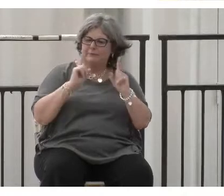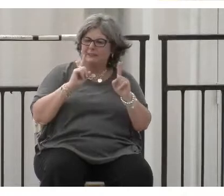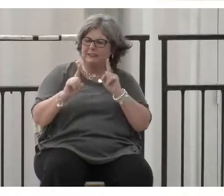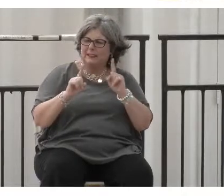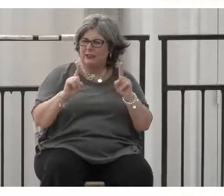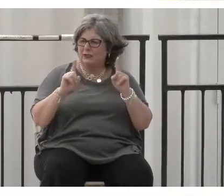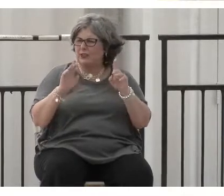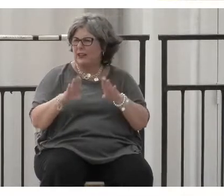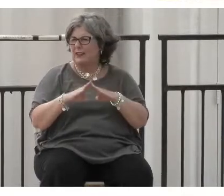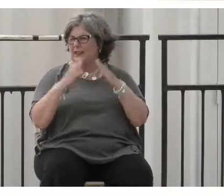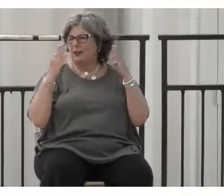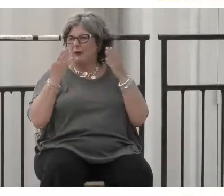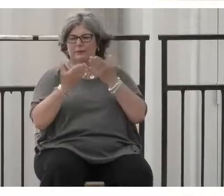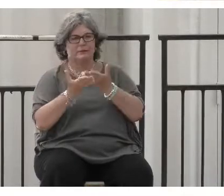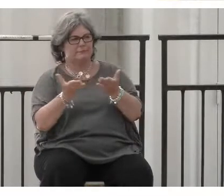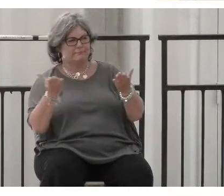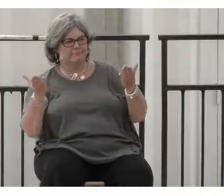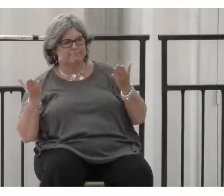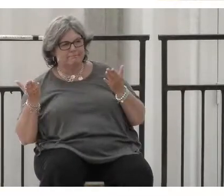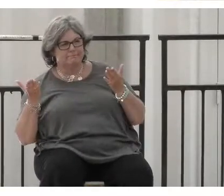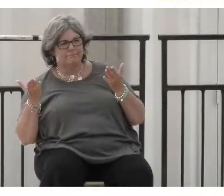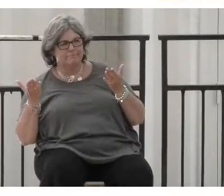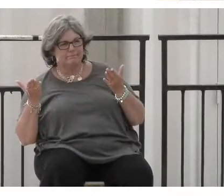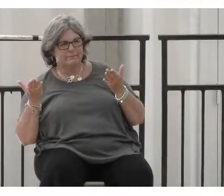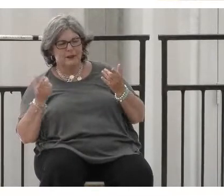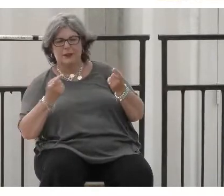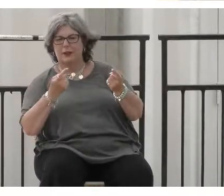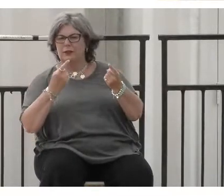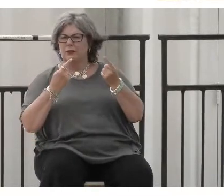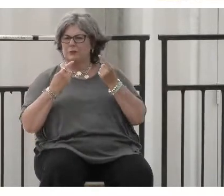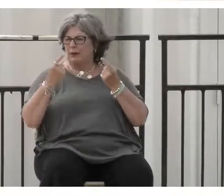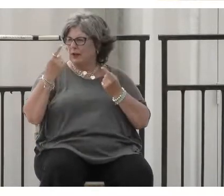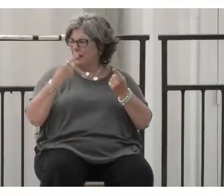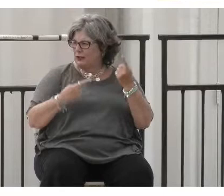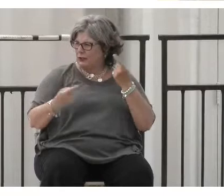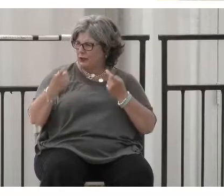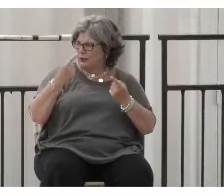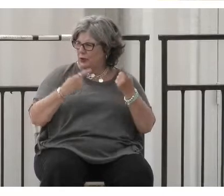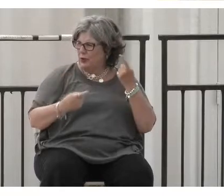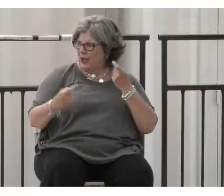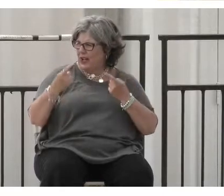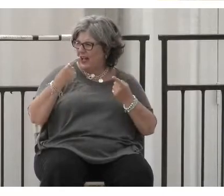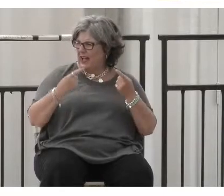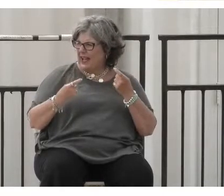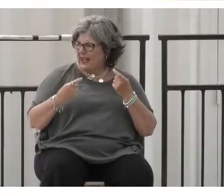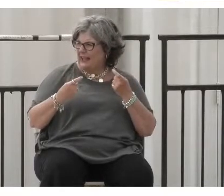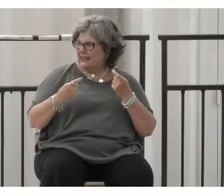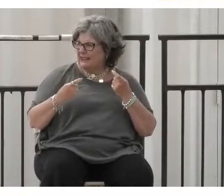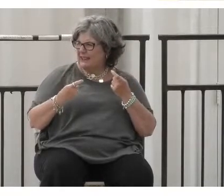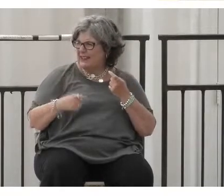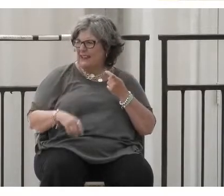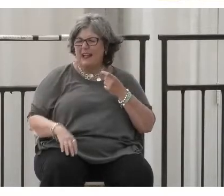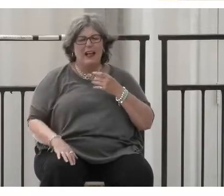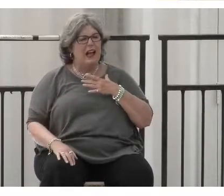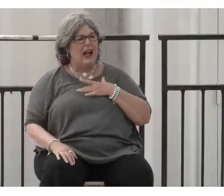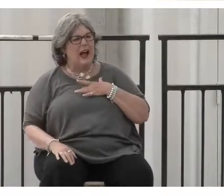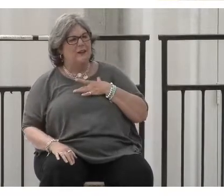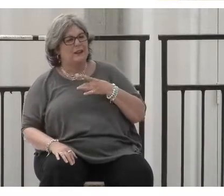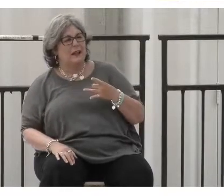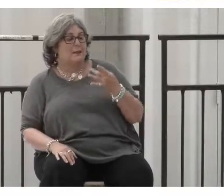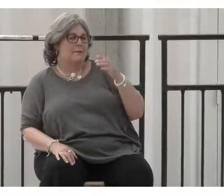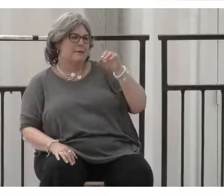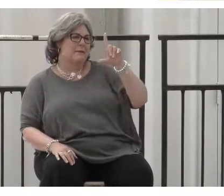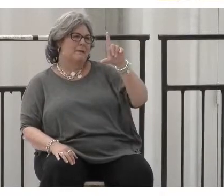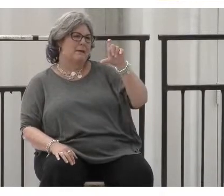open this up to the audience to respond and to ask us questions. I'd like to ask maybe